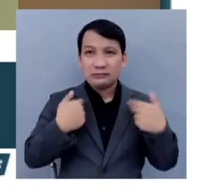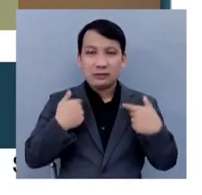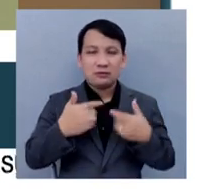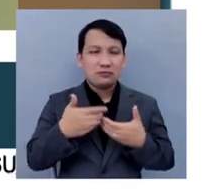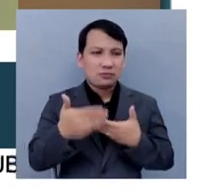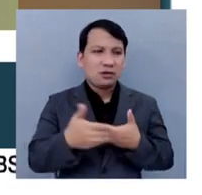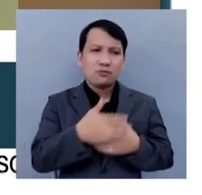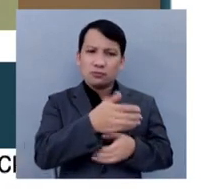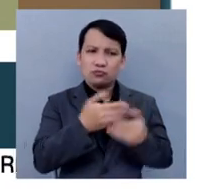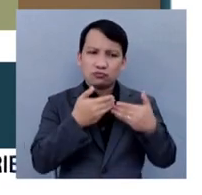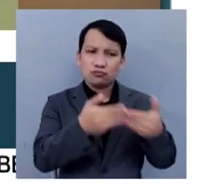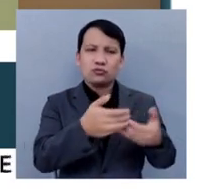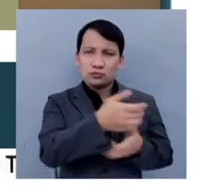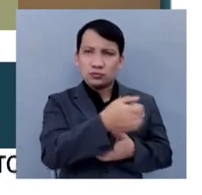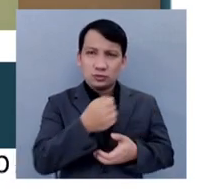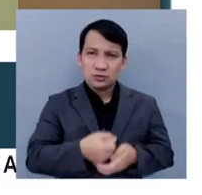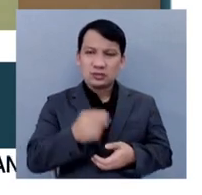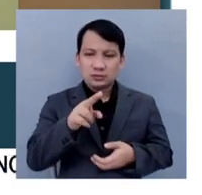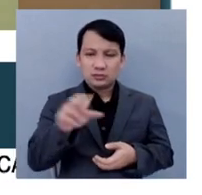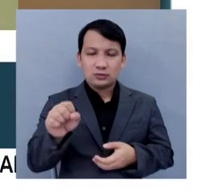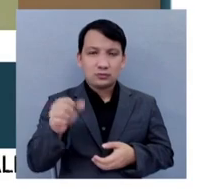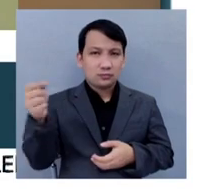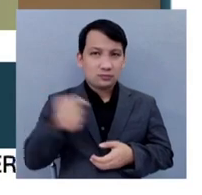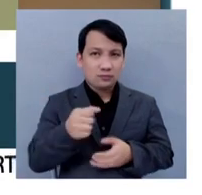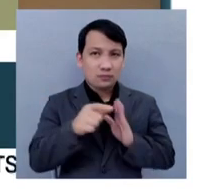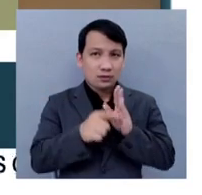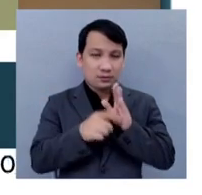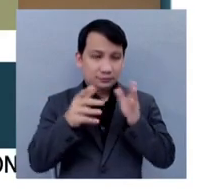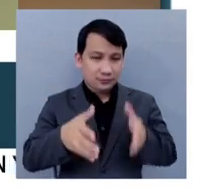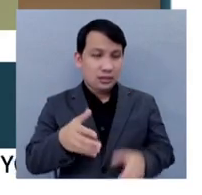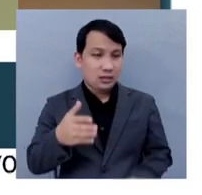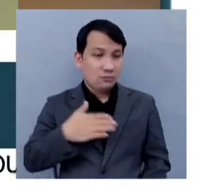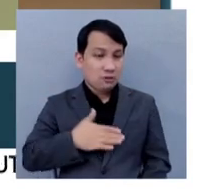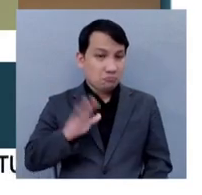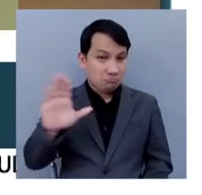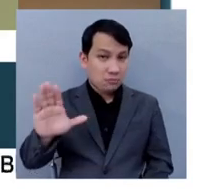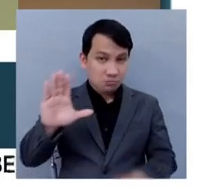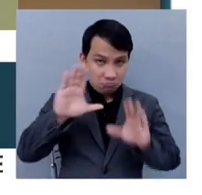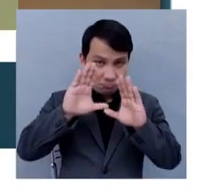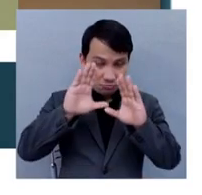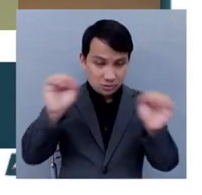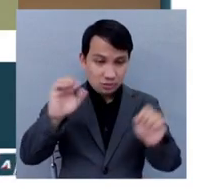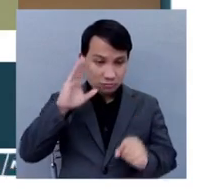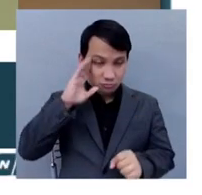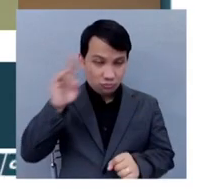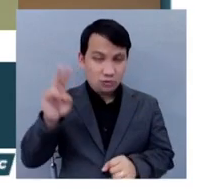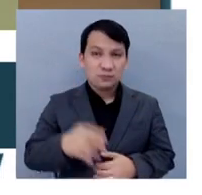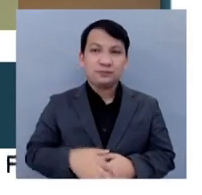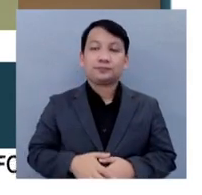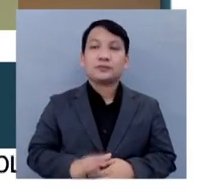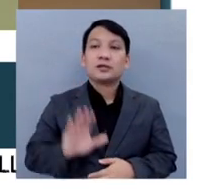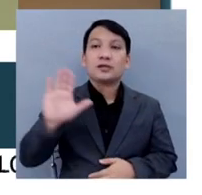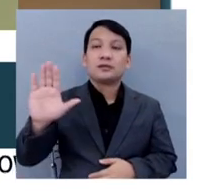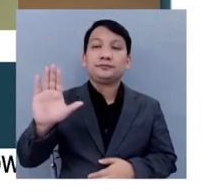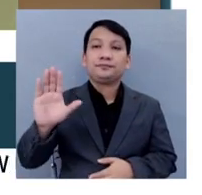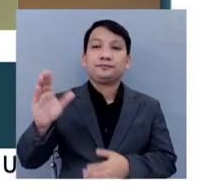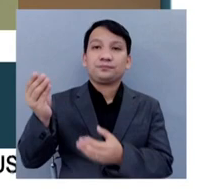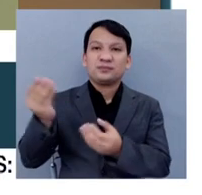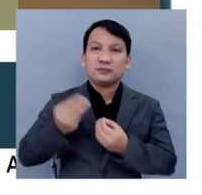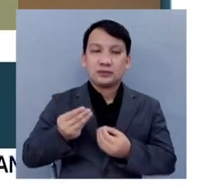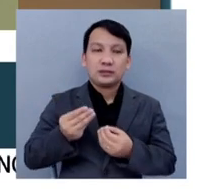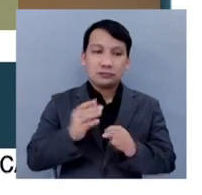retain lawyers in the United States, which is also precisely why Marcos Jr. wanted to ensure that he is given